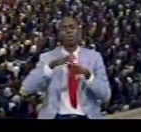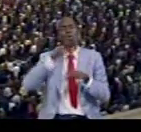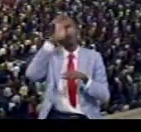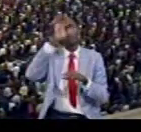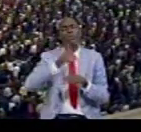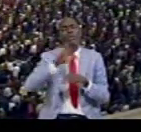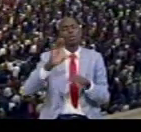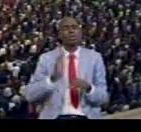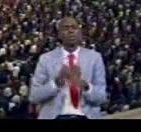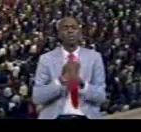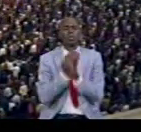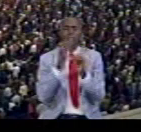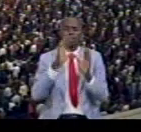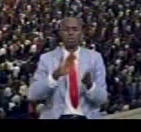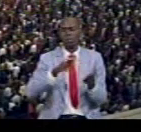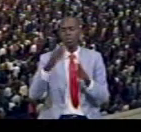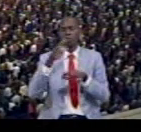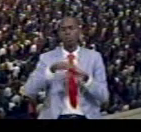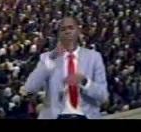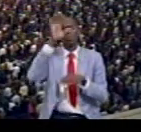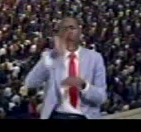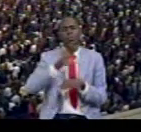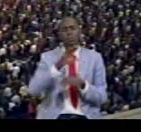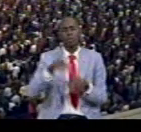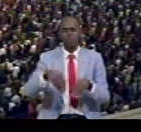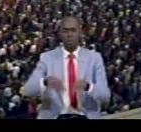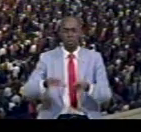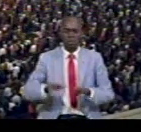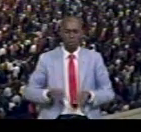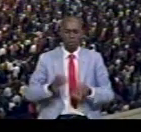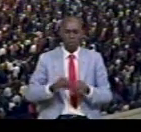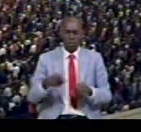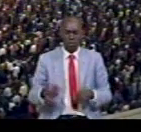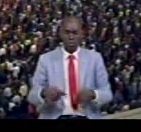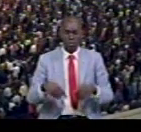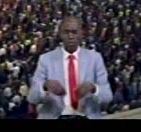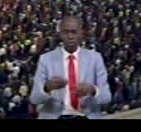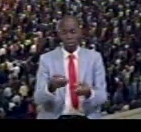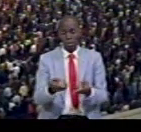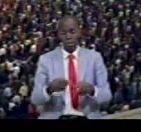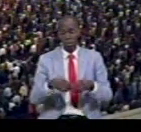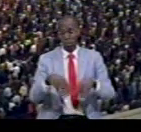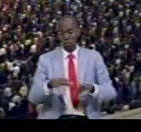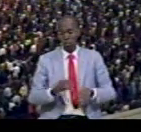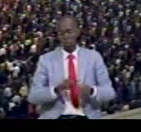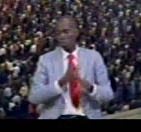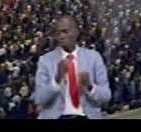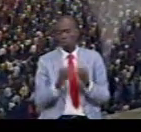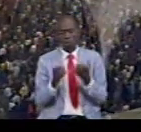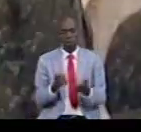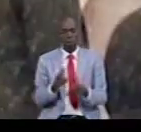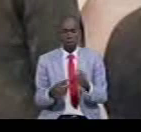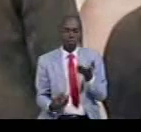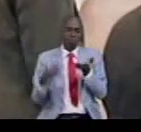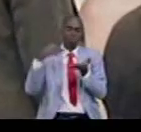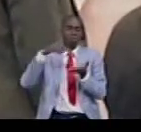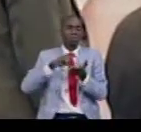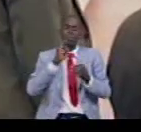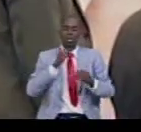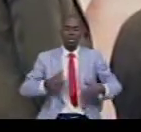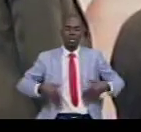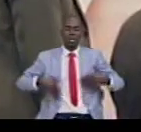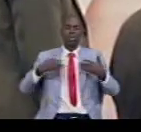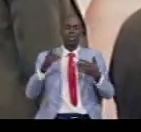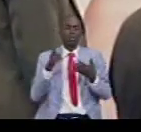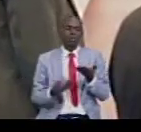cross. He was laid in the tomb. He is no longer in the tomb. He's alive again. He came out of the tomb. He resurrected from the